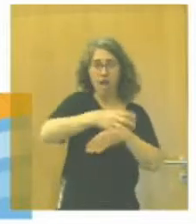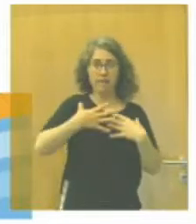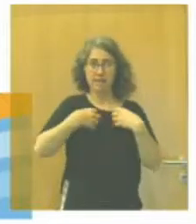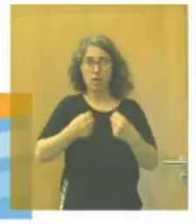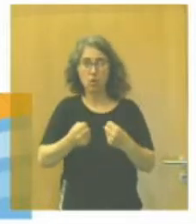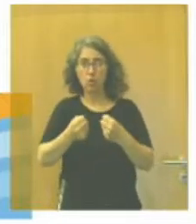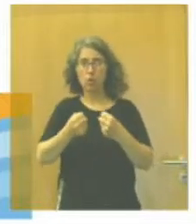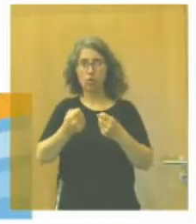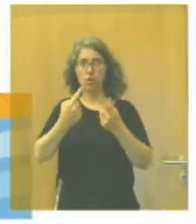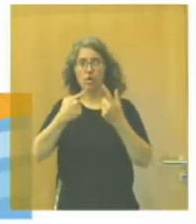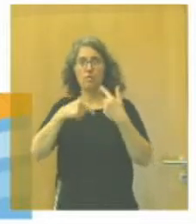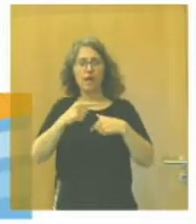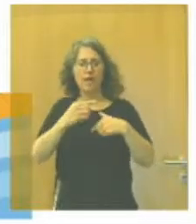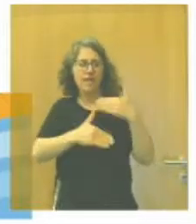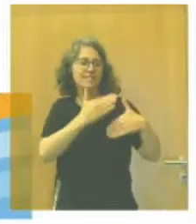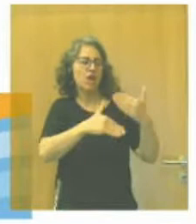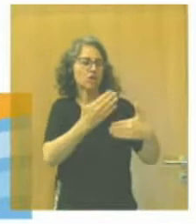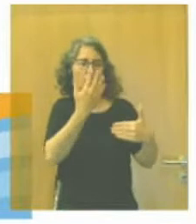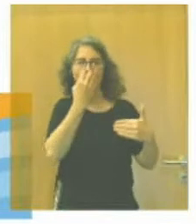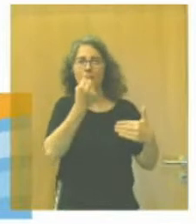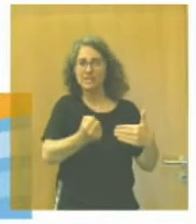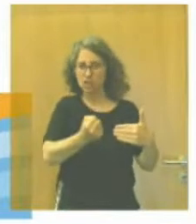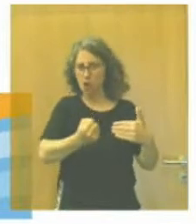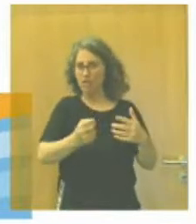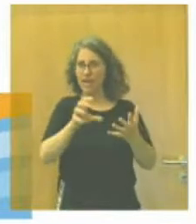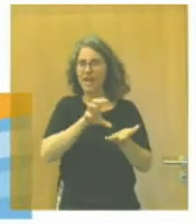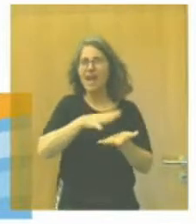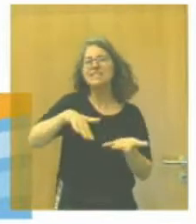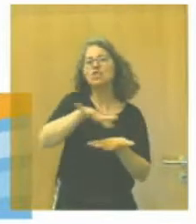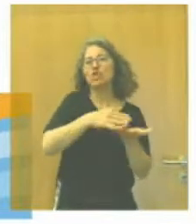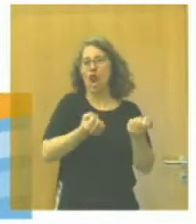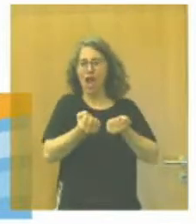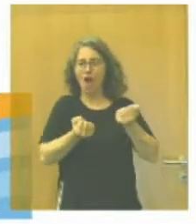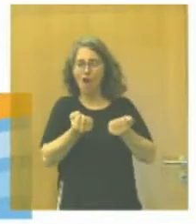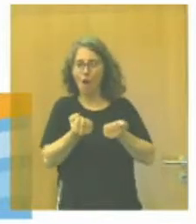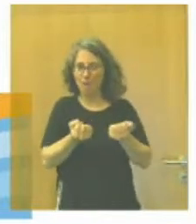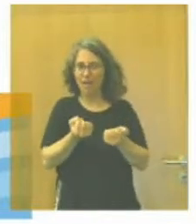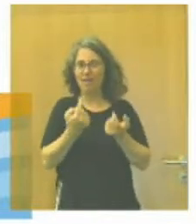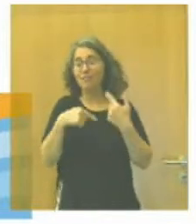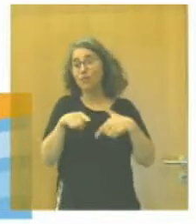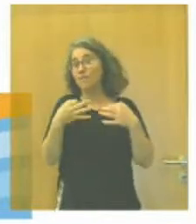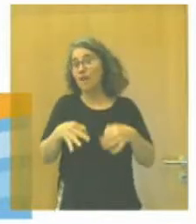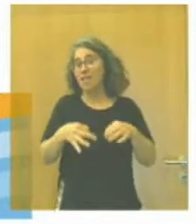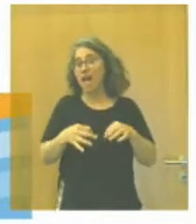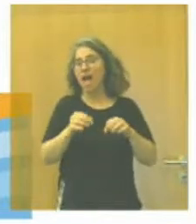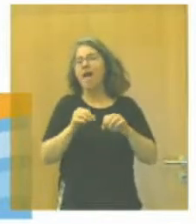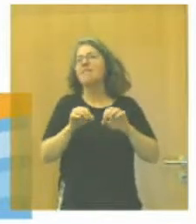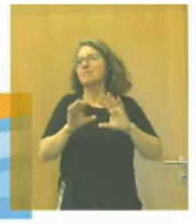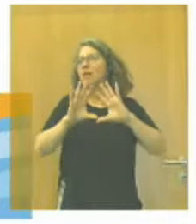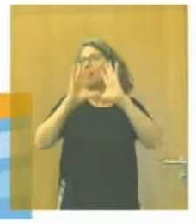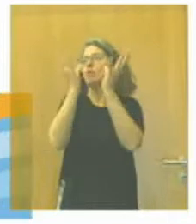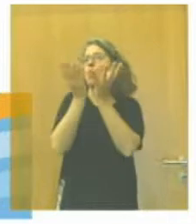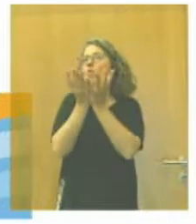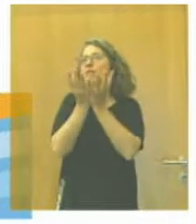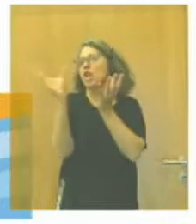did was to develop this global investment case. It's not really global because it doesn't include all countries. It includes